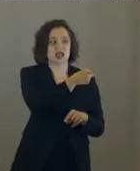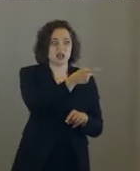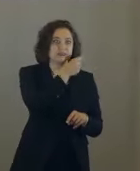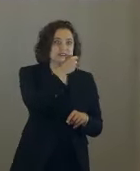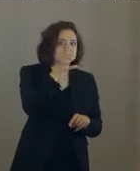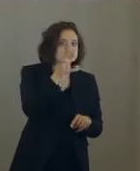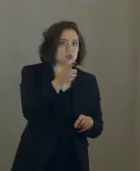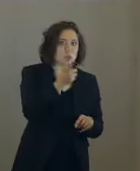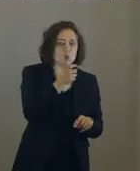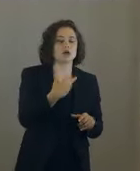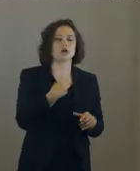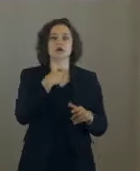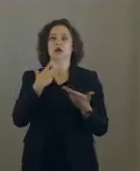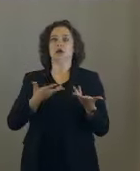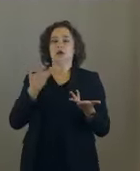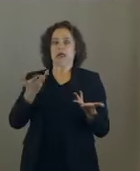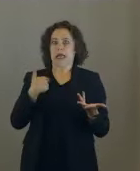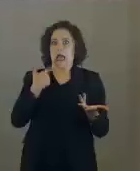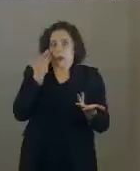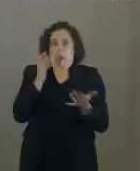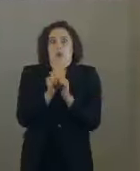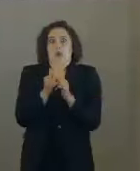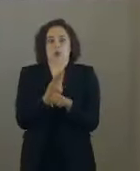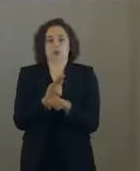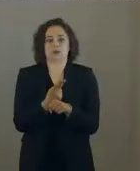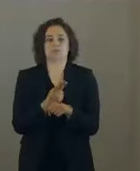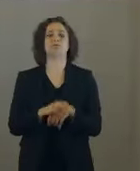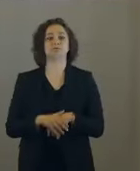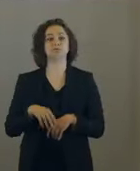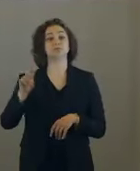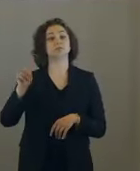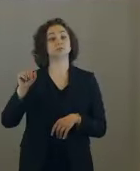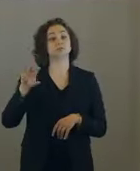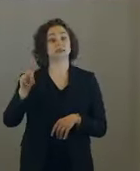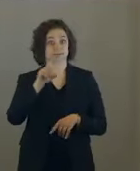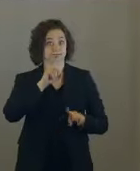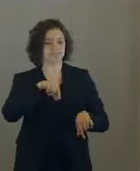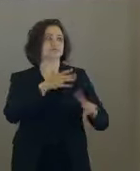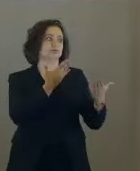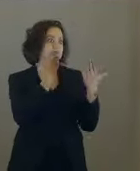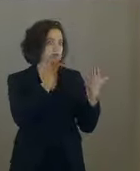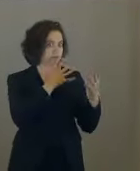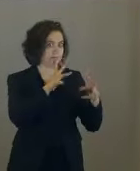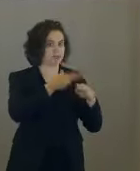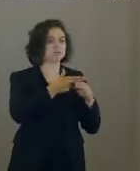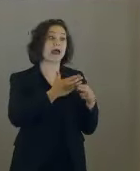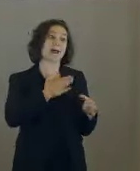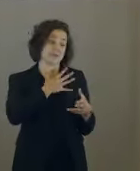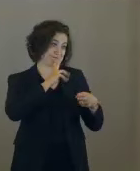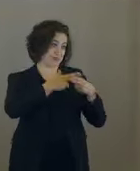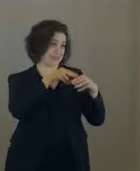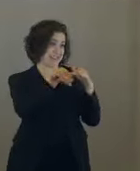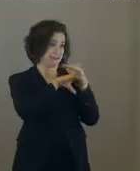this. I appreciate the question, Commissioner, and I am happy to answer it. I'm glad you brought up accessibility because I would